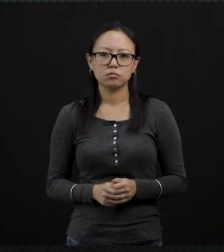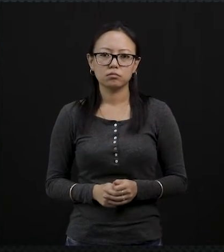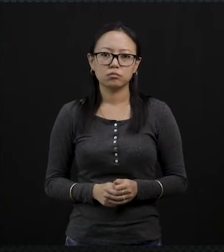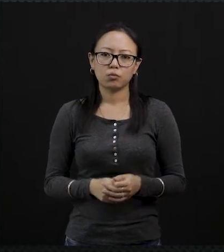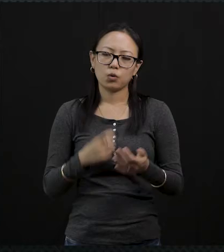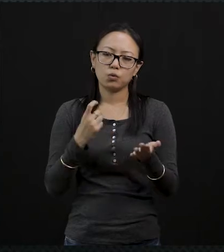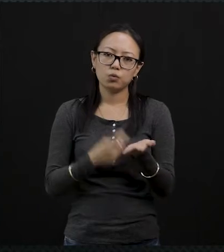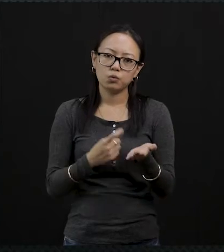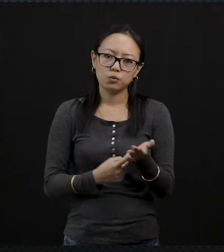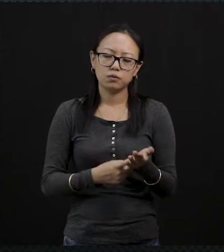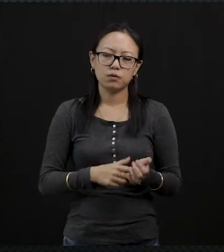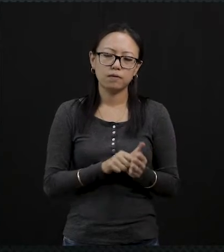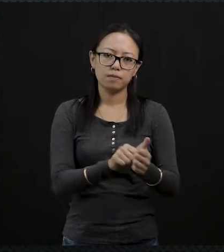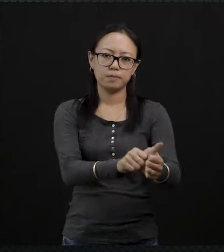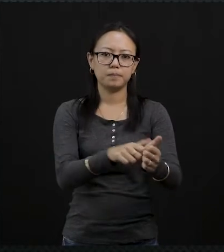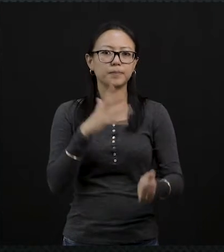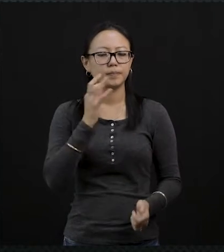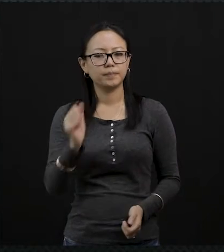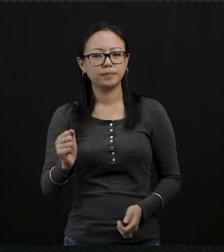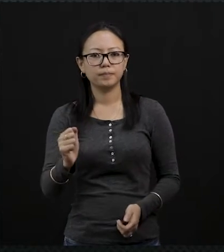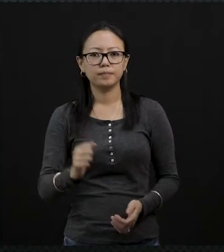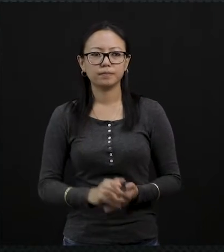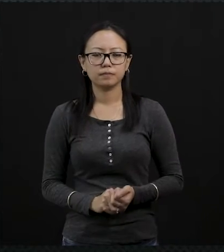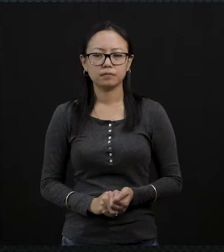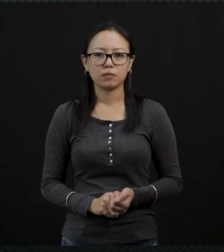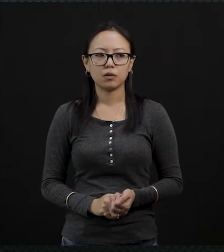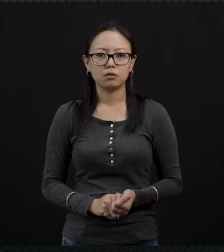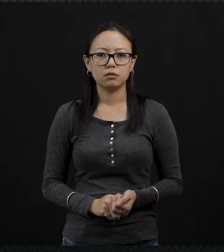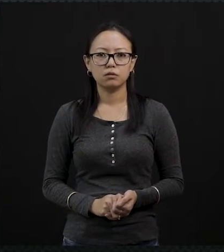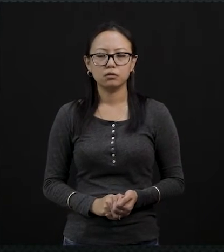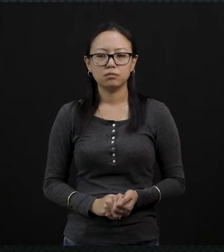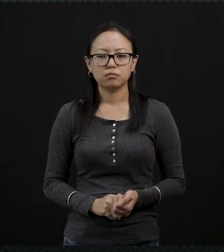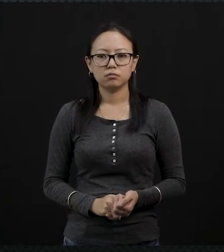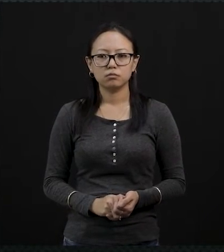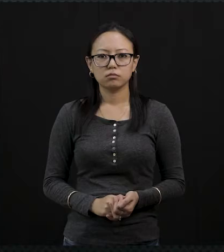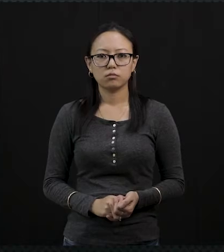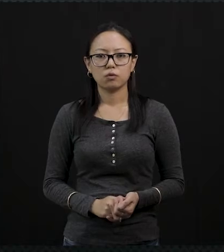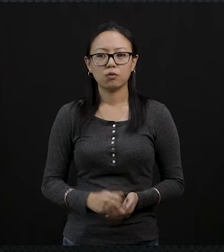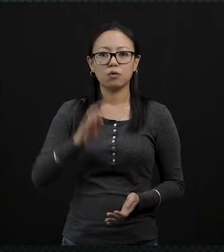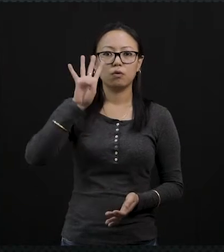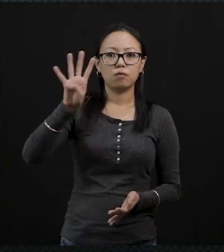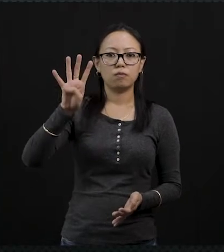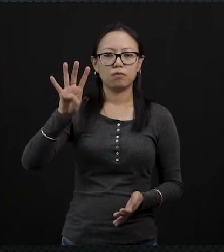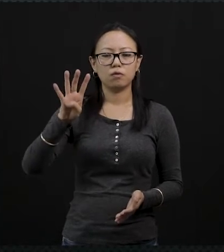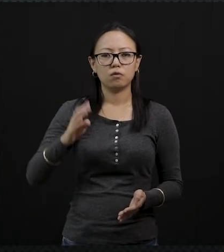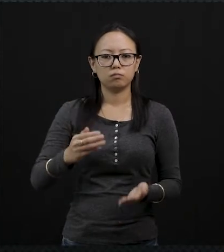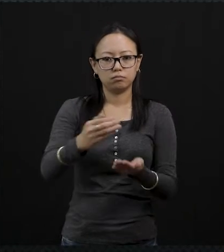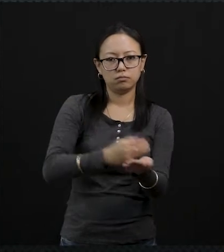applying all these safety rules. So students, we have learned 4 safety